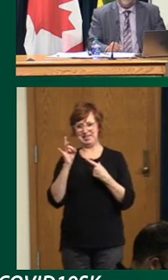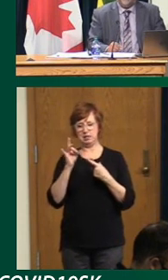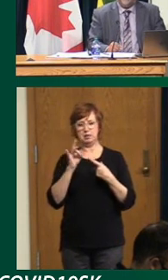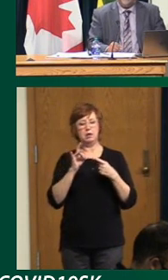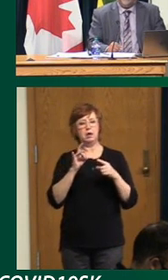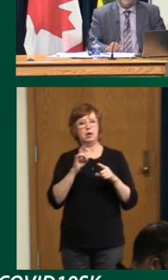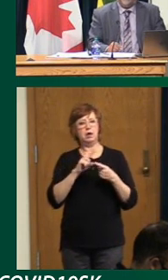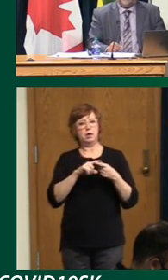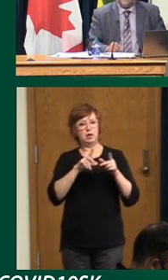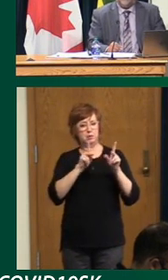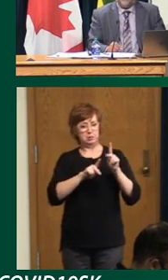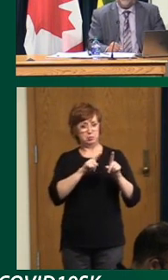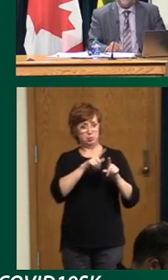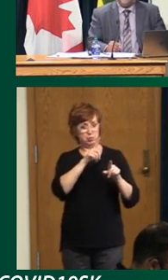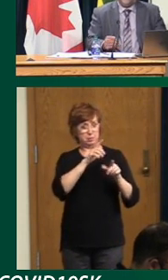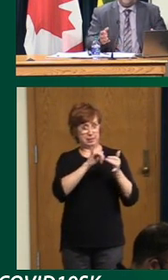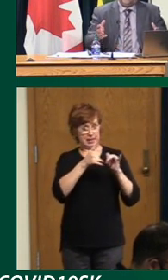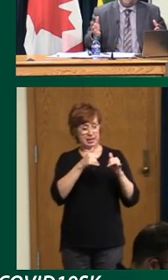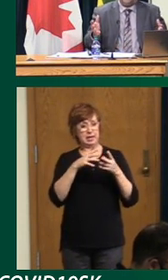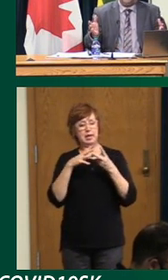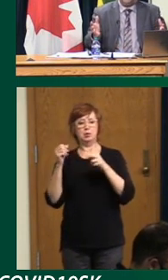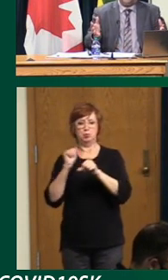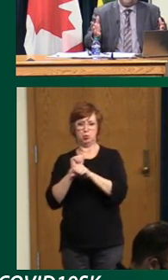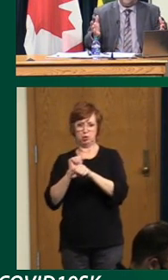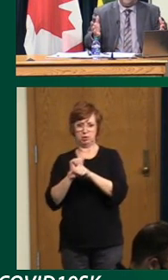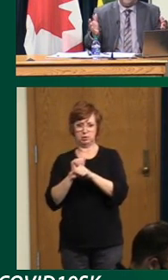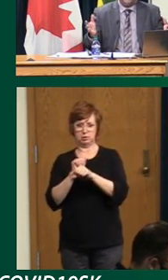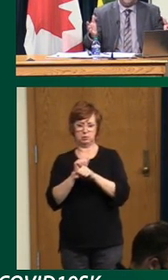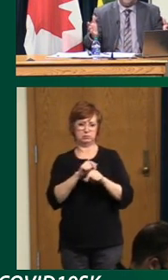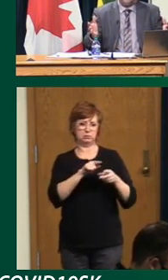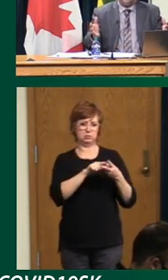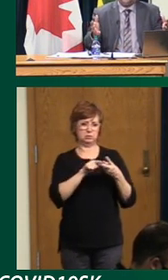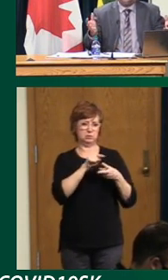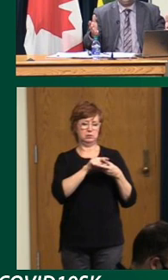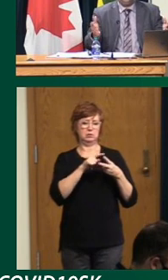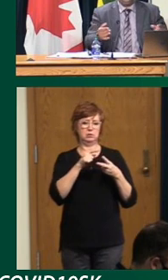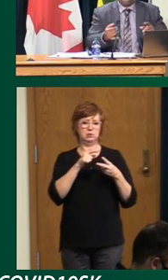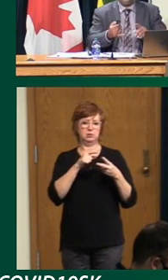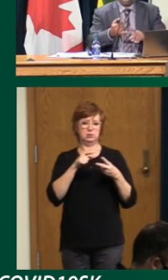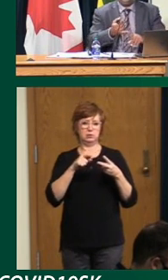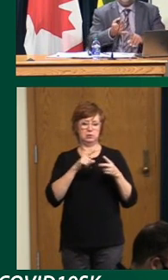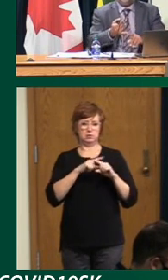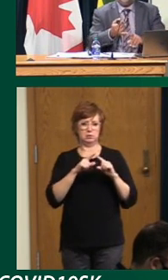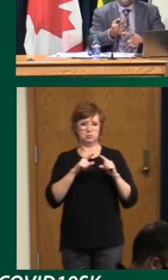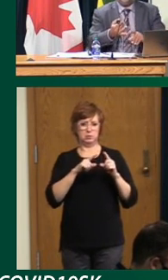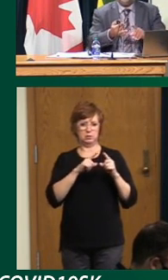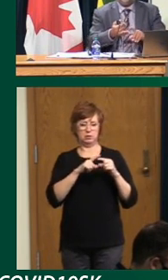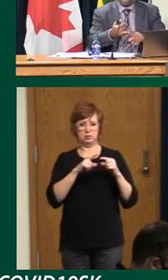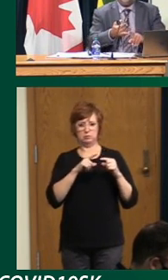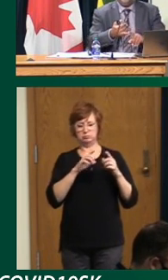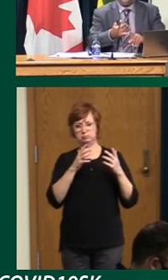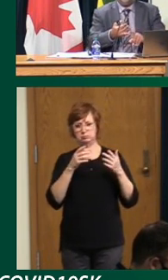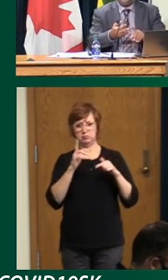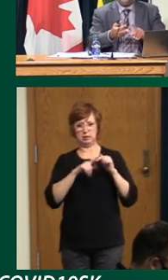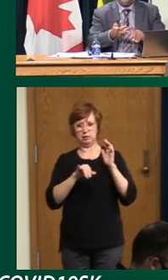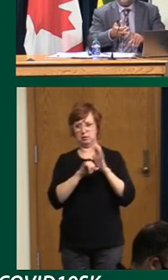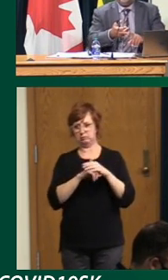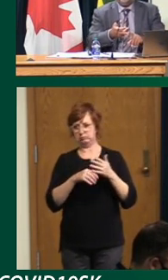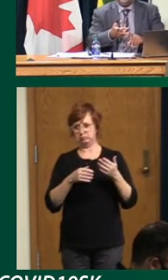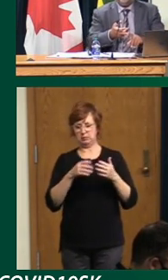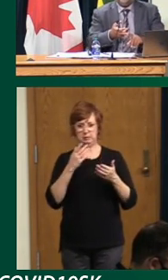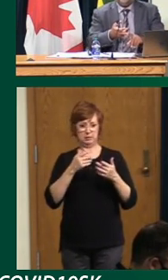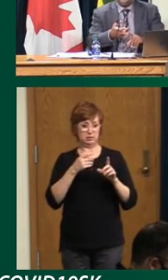works in a particular setting. So in those cases, when you have a single case, all you can say is, okay, this person went to a restaurant, plays a